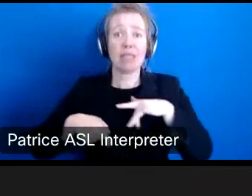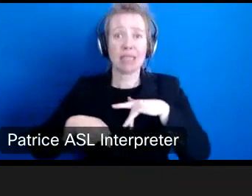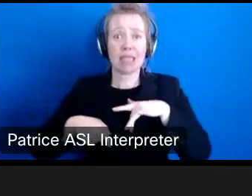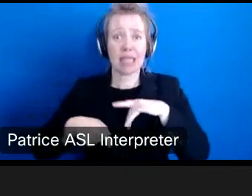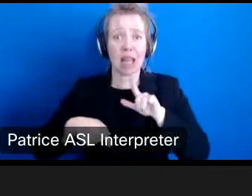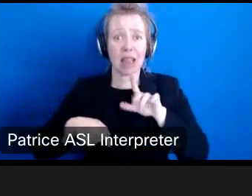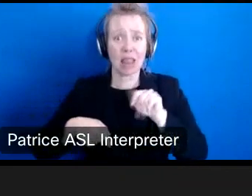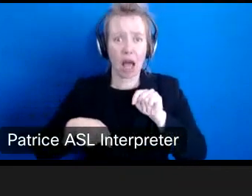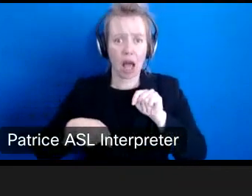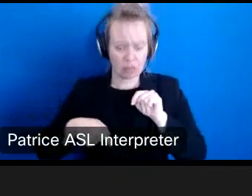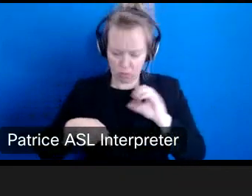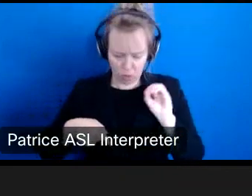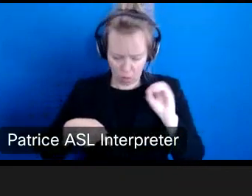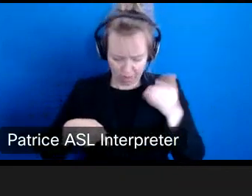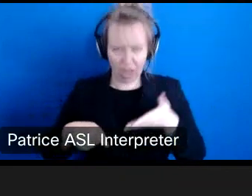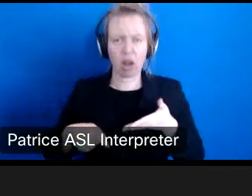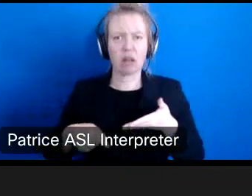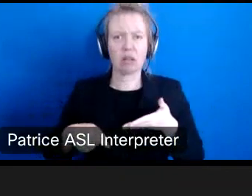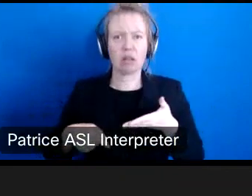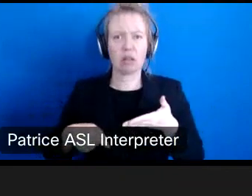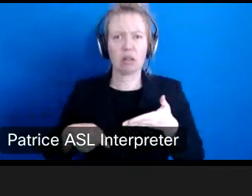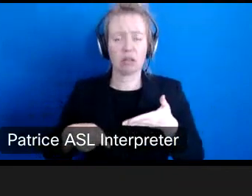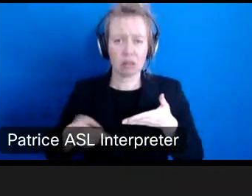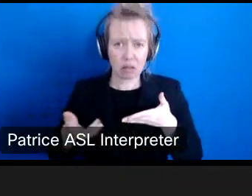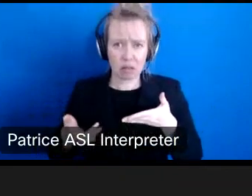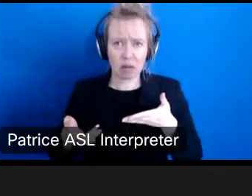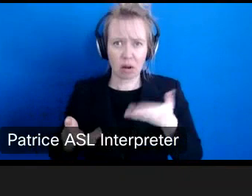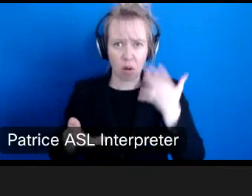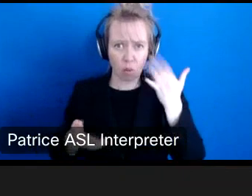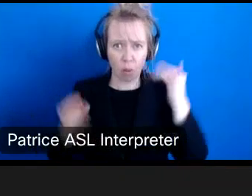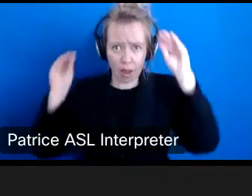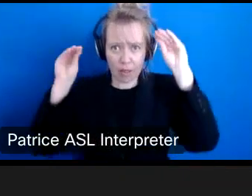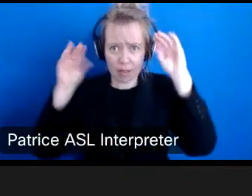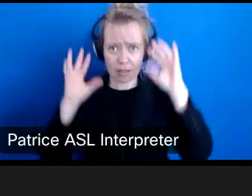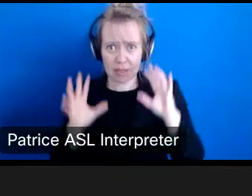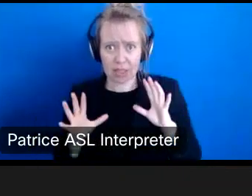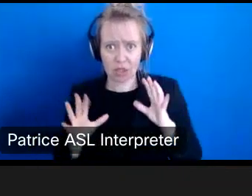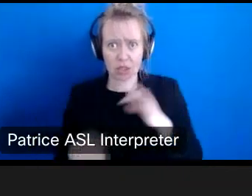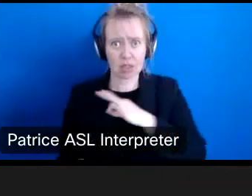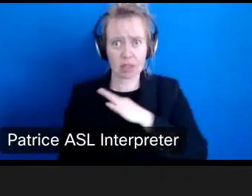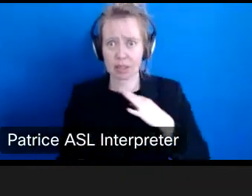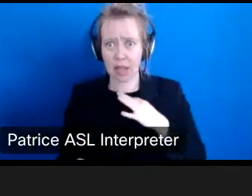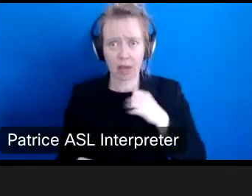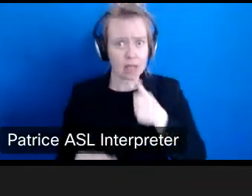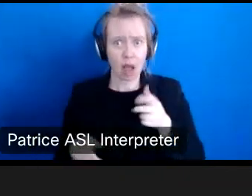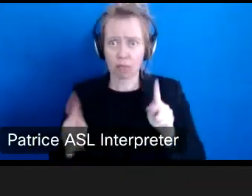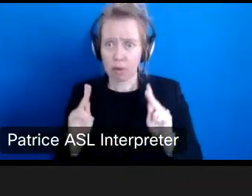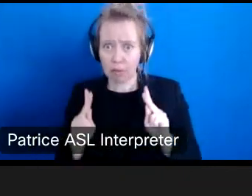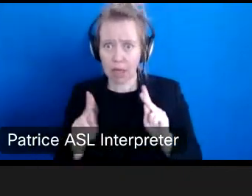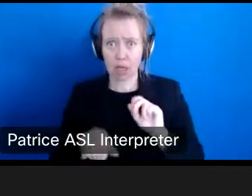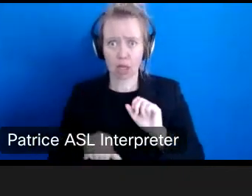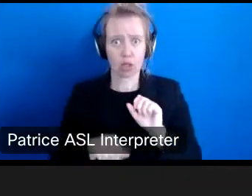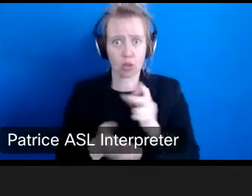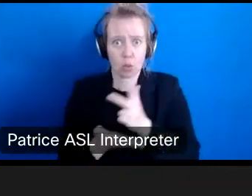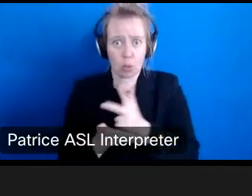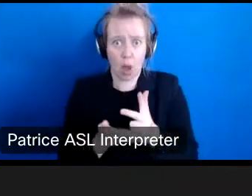car. And why are teachers and staff not allowed to park in the school zones during school? So